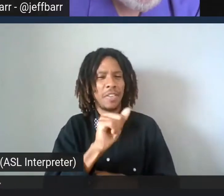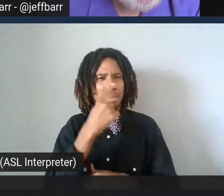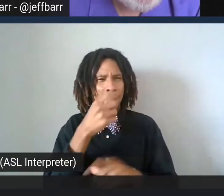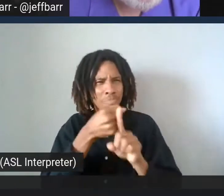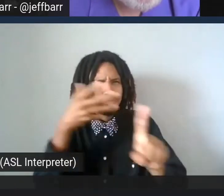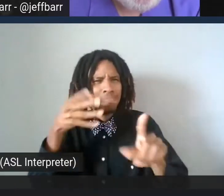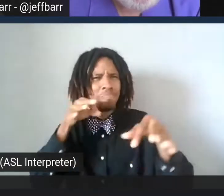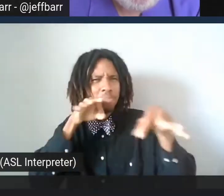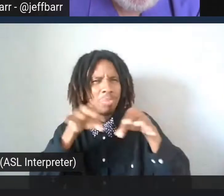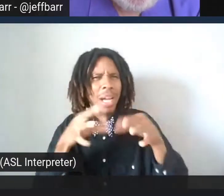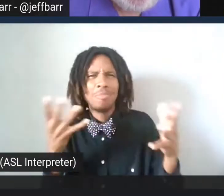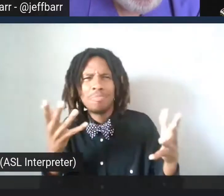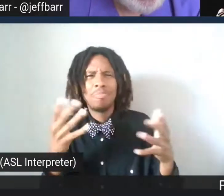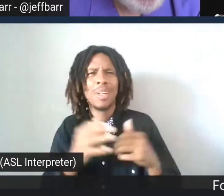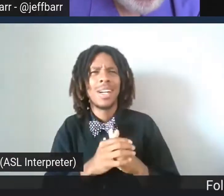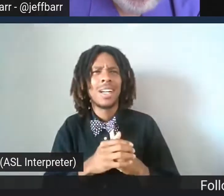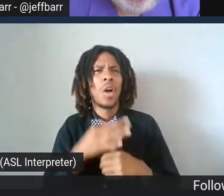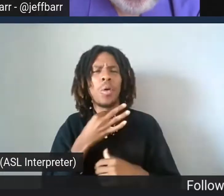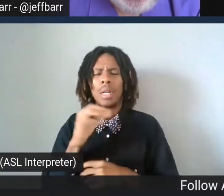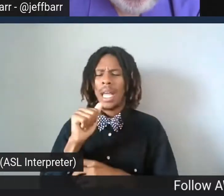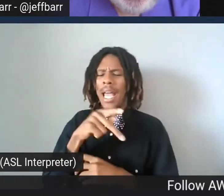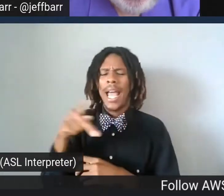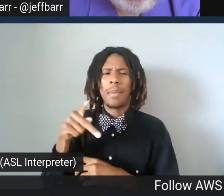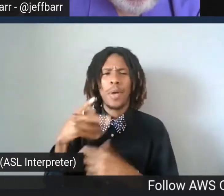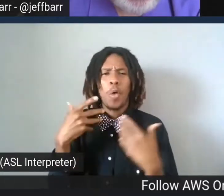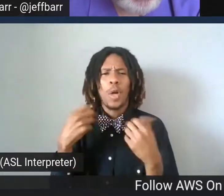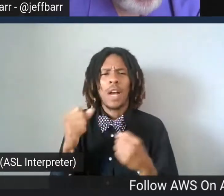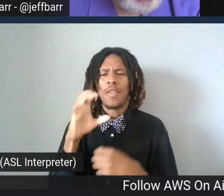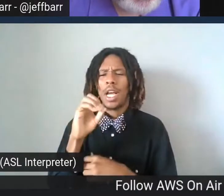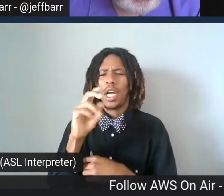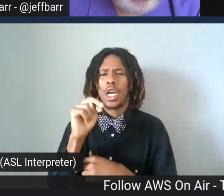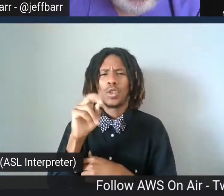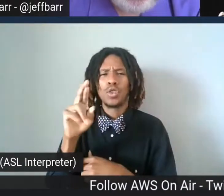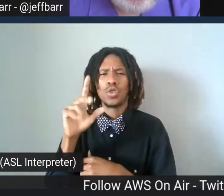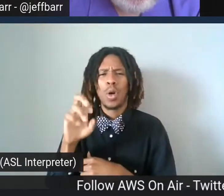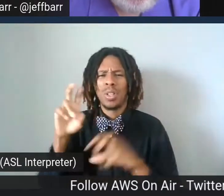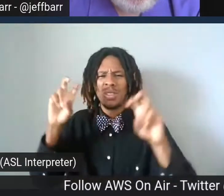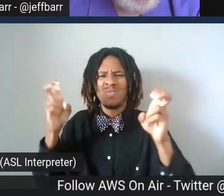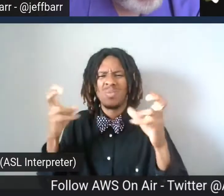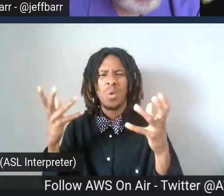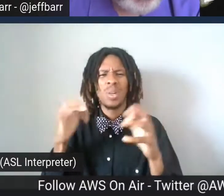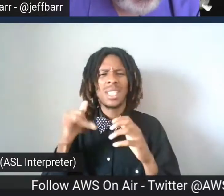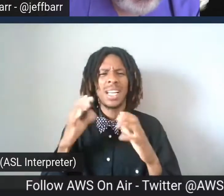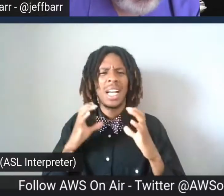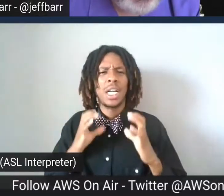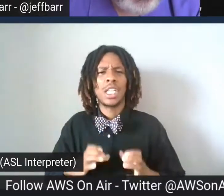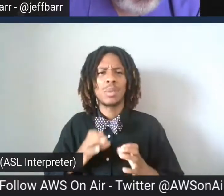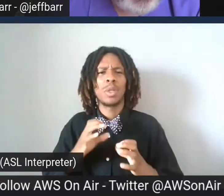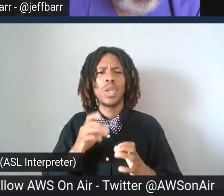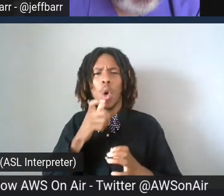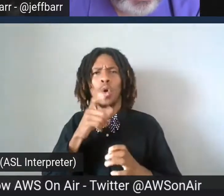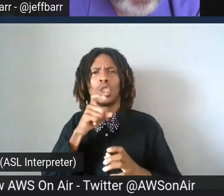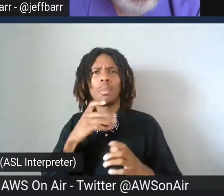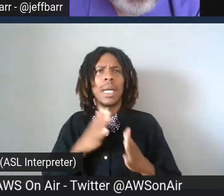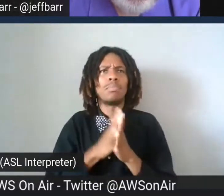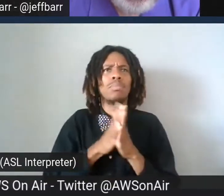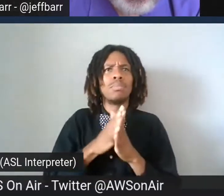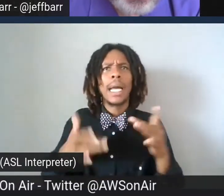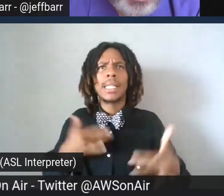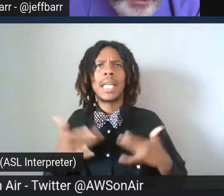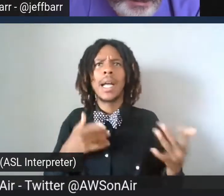little bit? What is Application Recovery Controller, and what kind of customers should be excited about this right out the